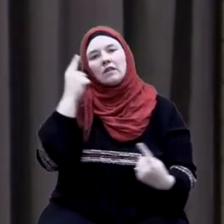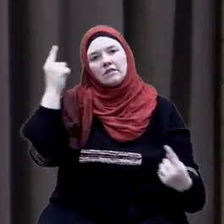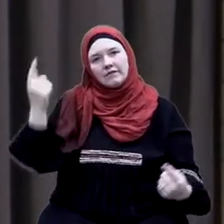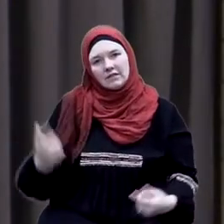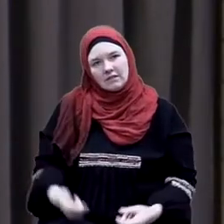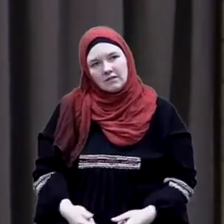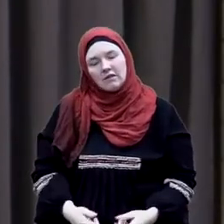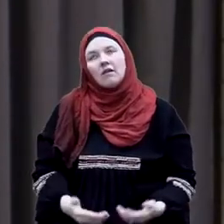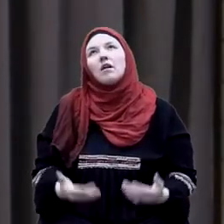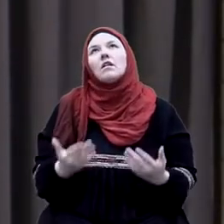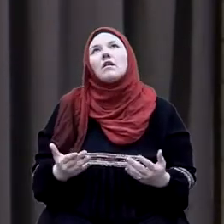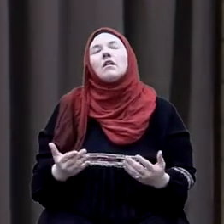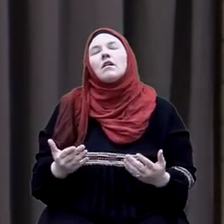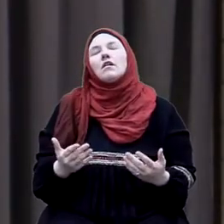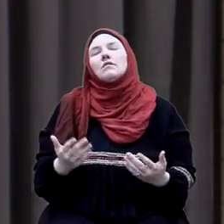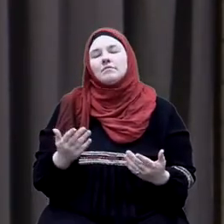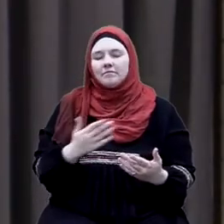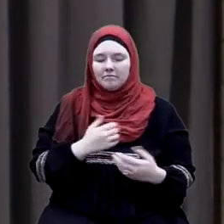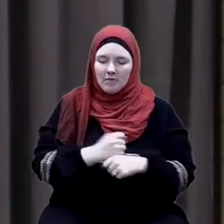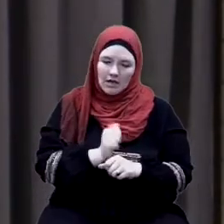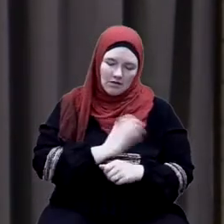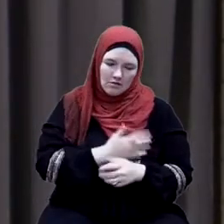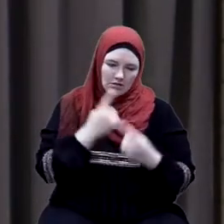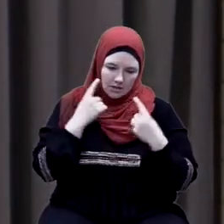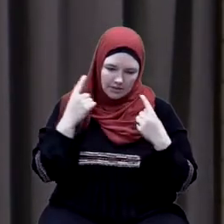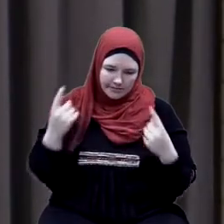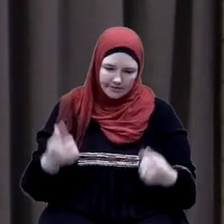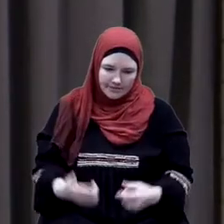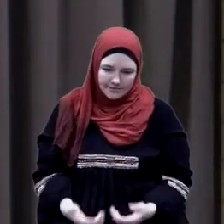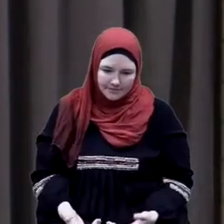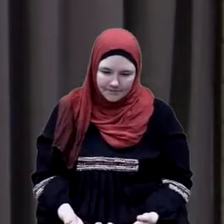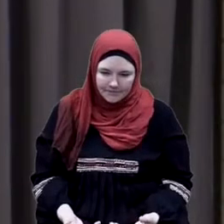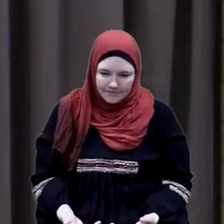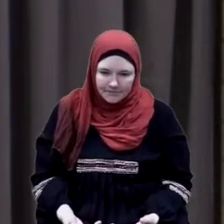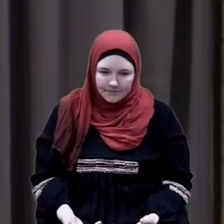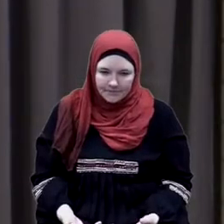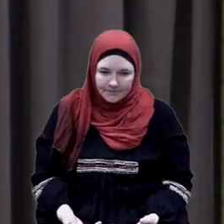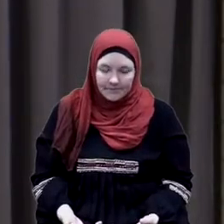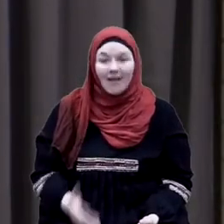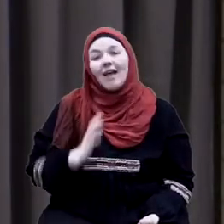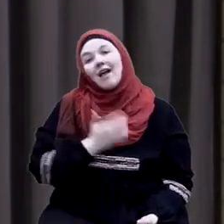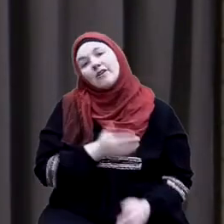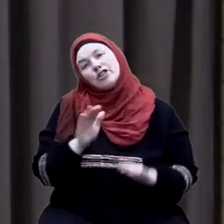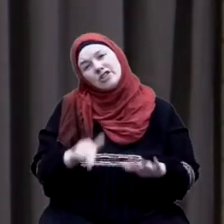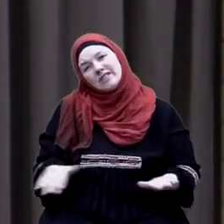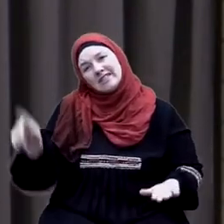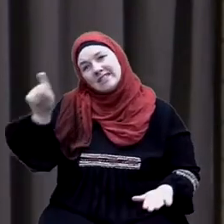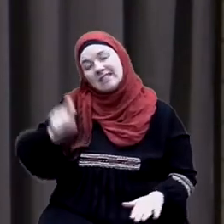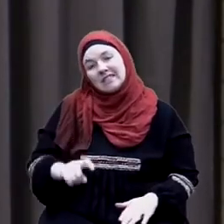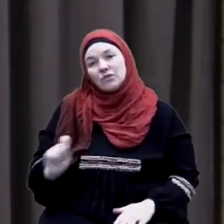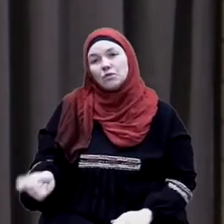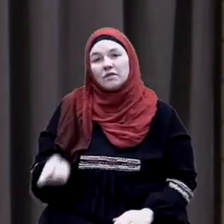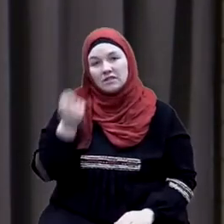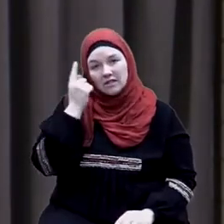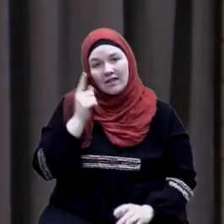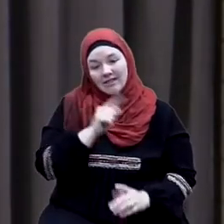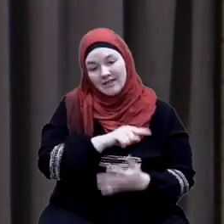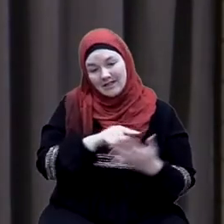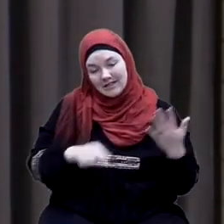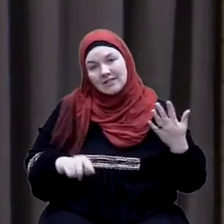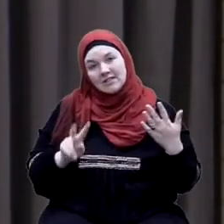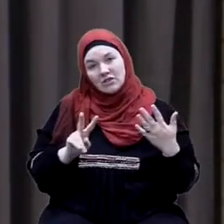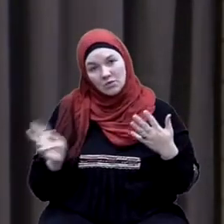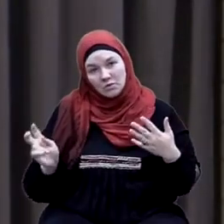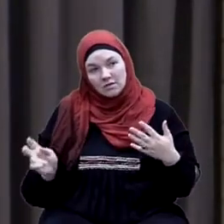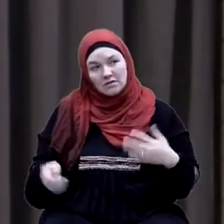one. May Allah make us all successful. So our children need to understand those